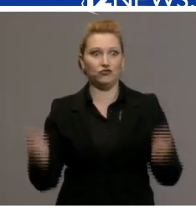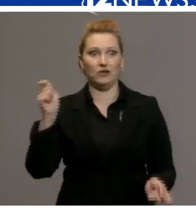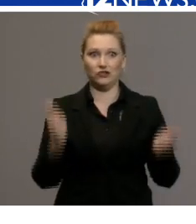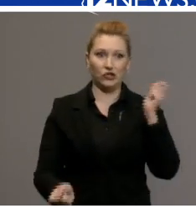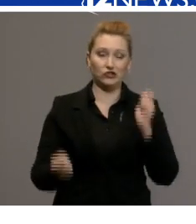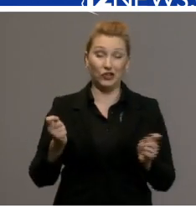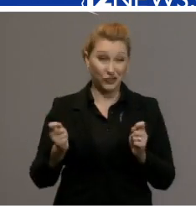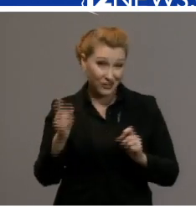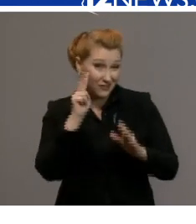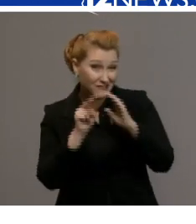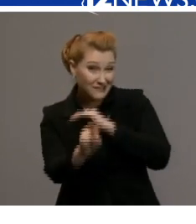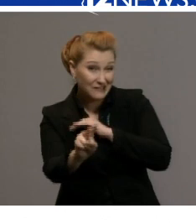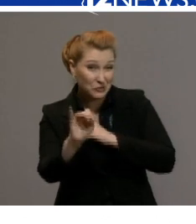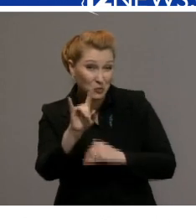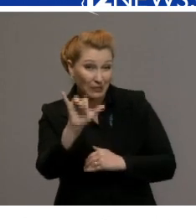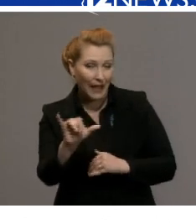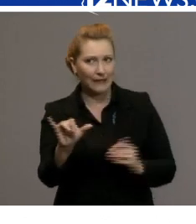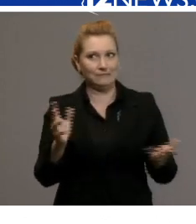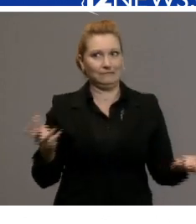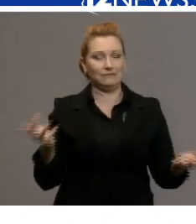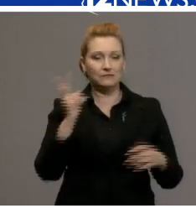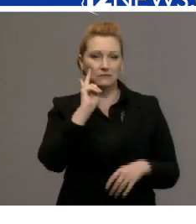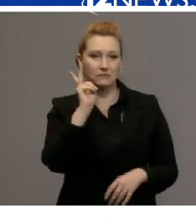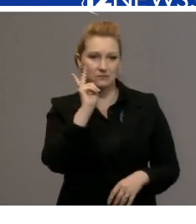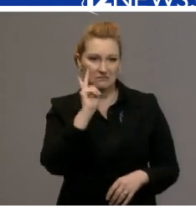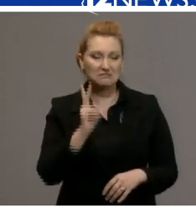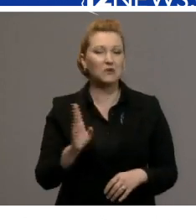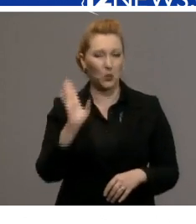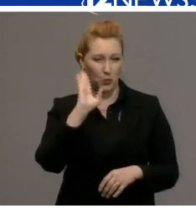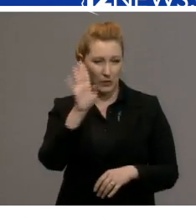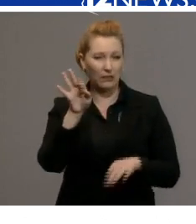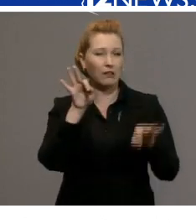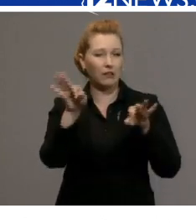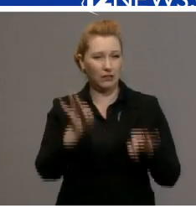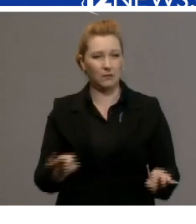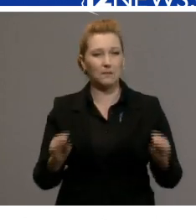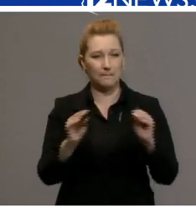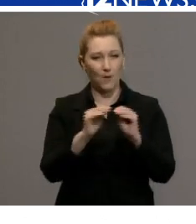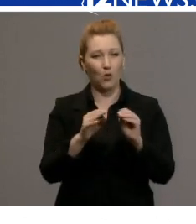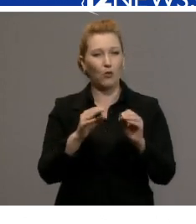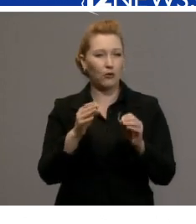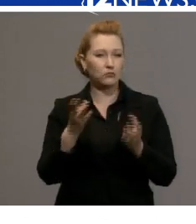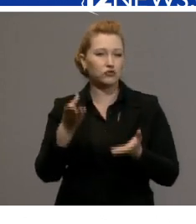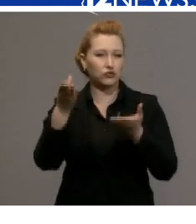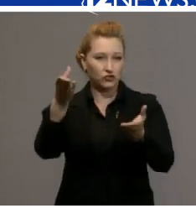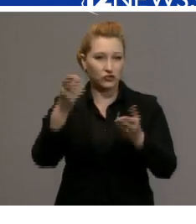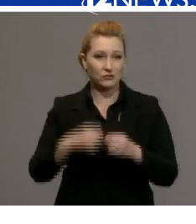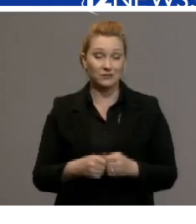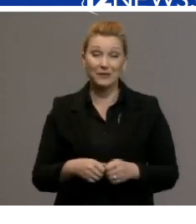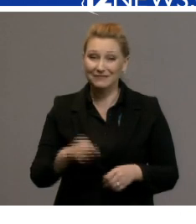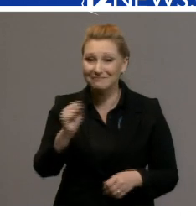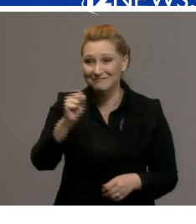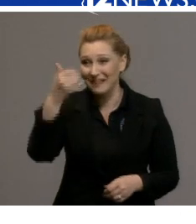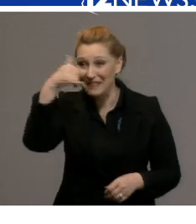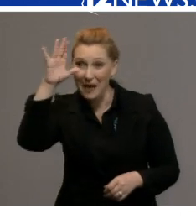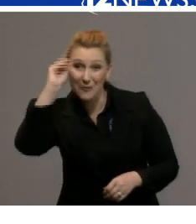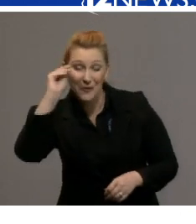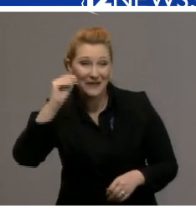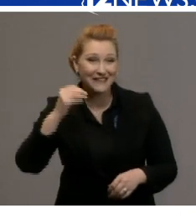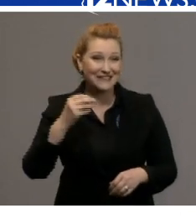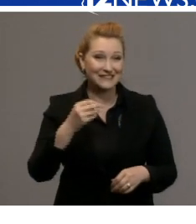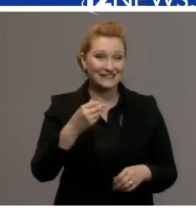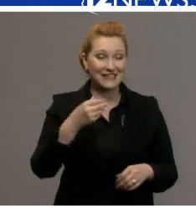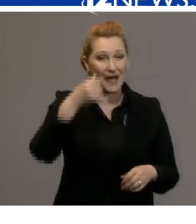week. So there will be more to follow. But yes, the Cowboys and the Bulls can get